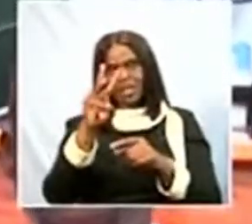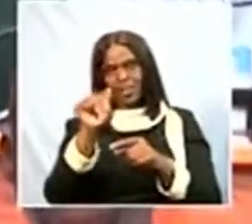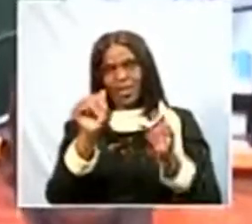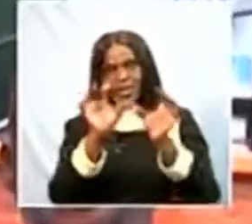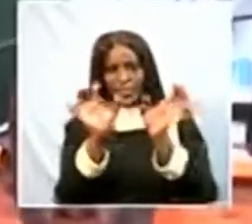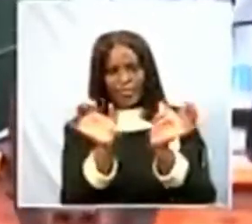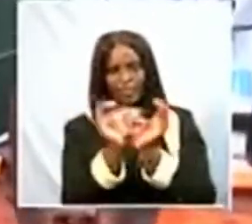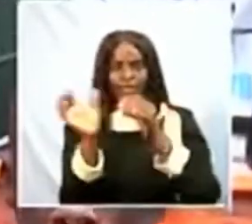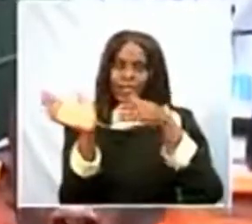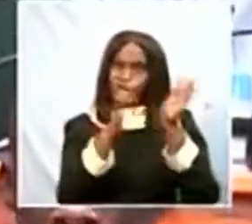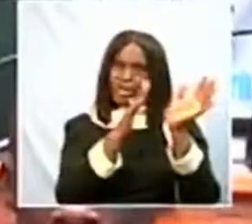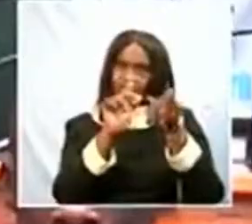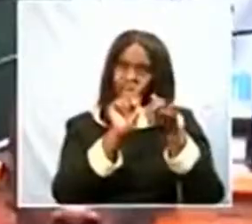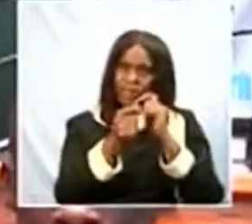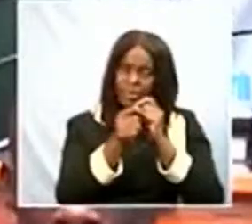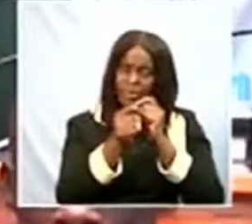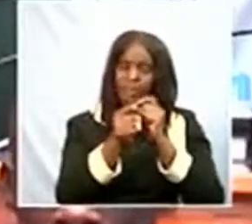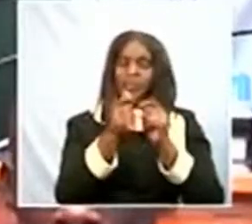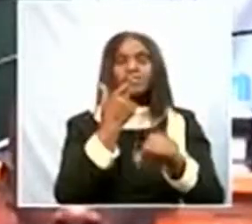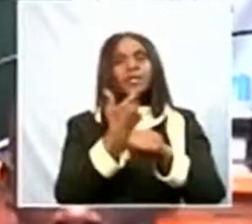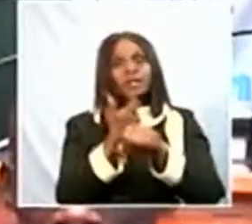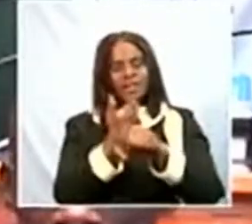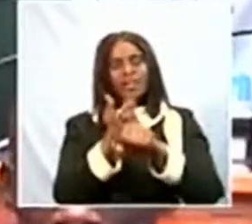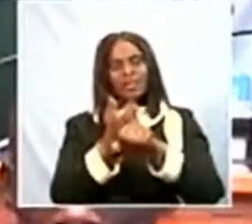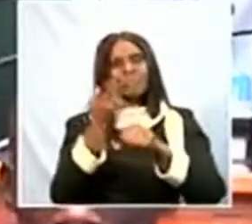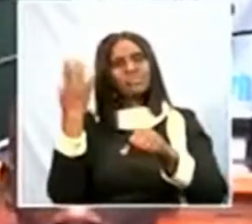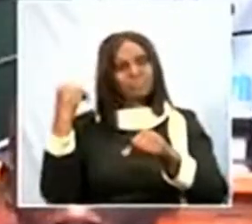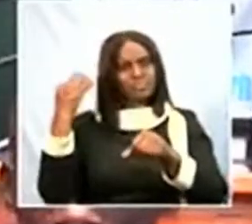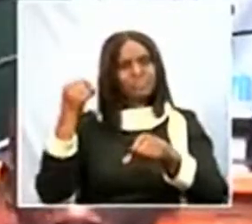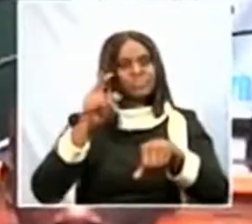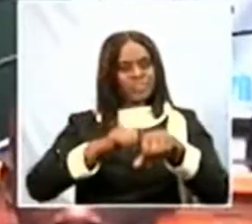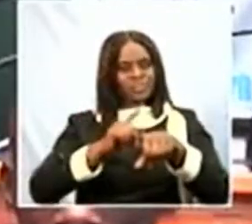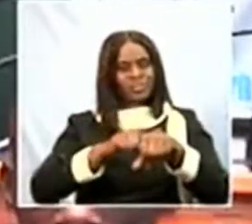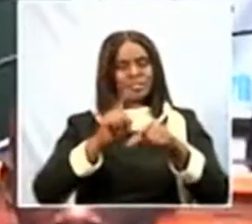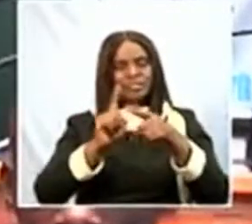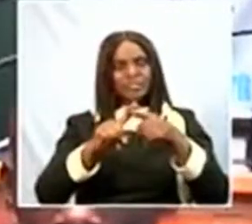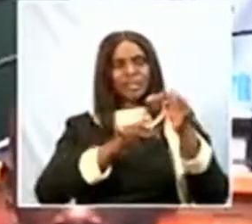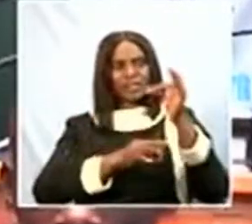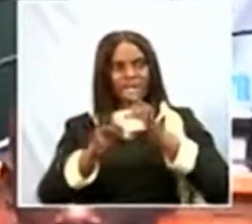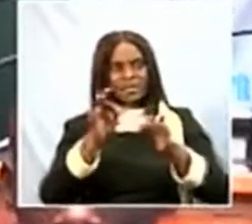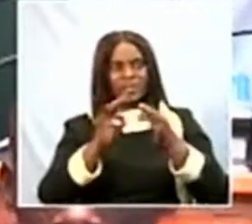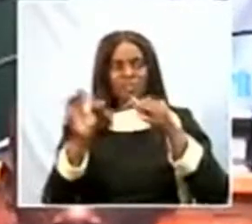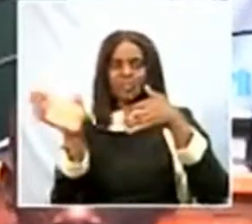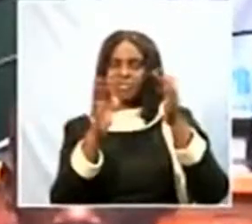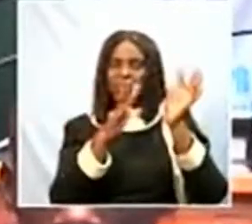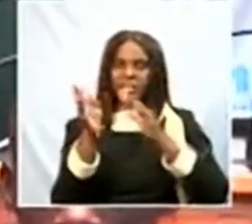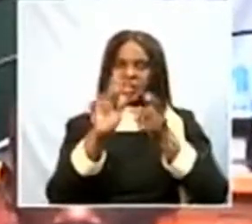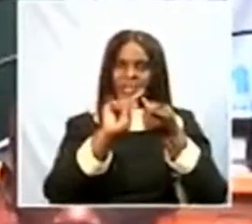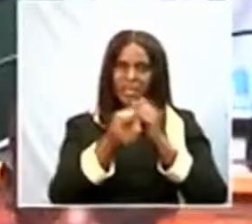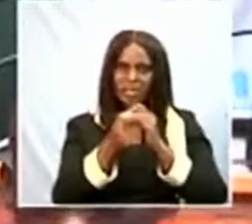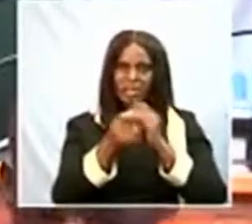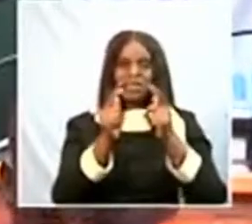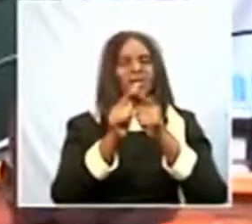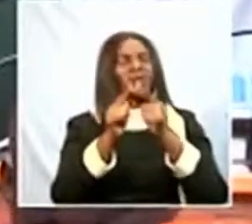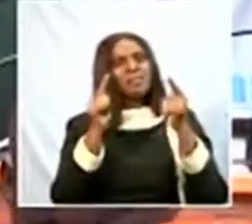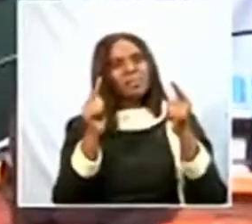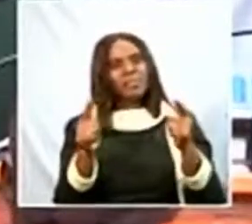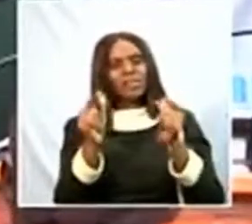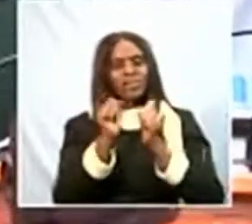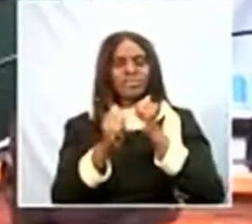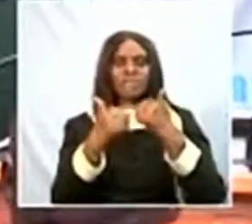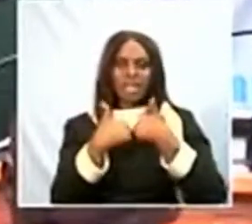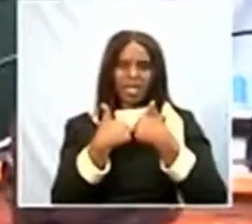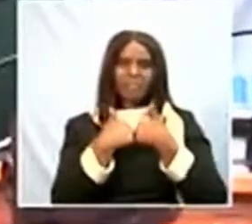change has been a very challenging outburst since the beginning of time. To briefly describe it, climate change is a complex phenomenon characterized by